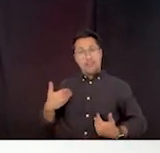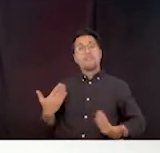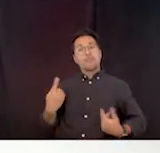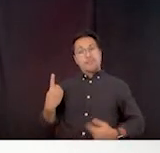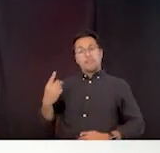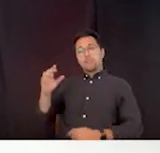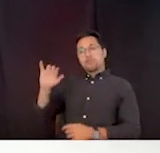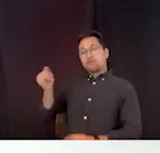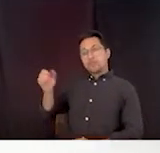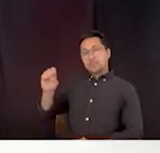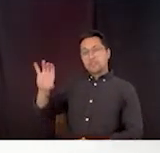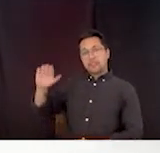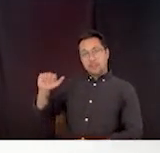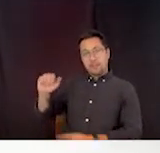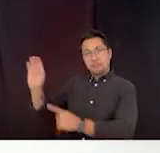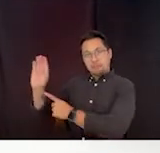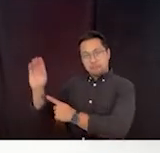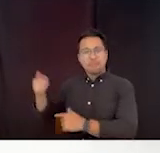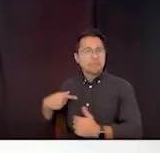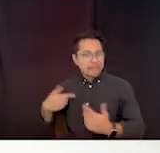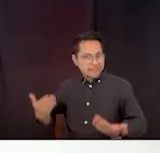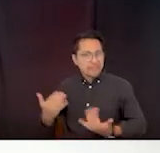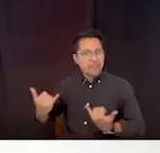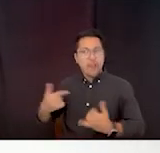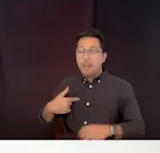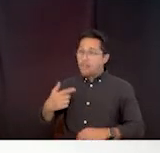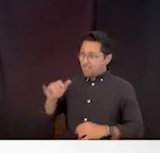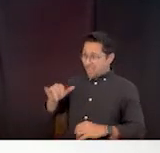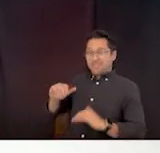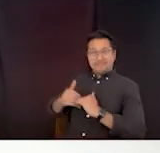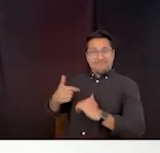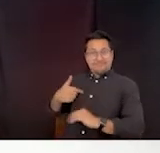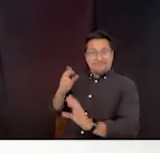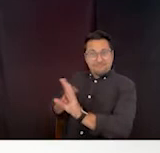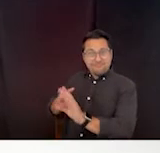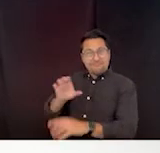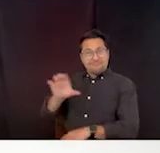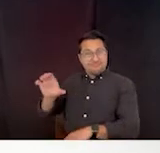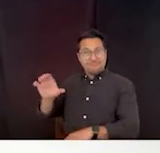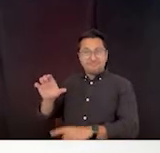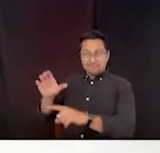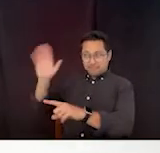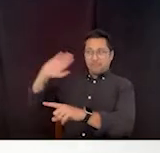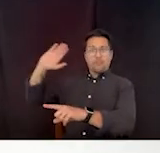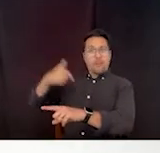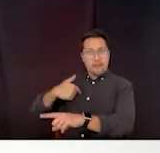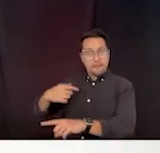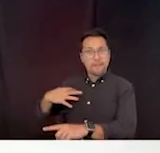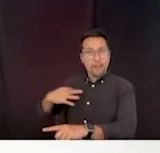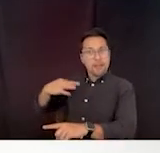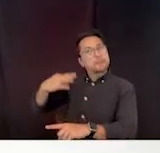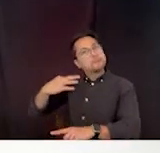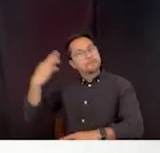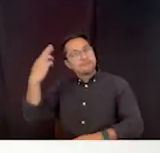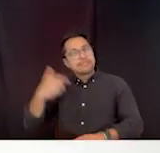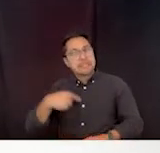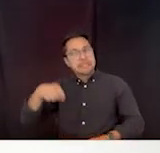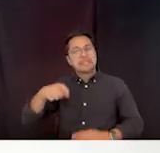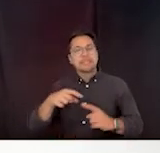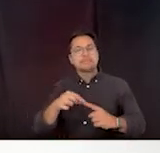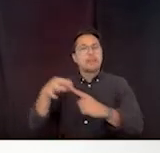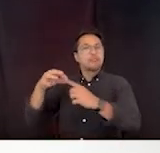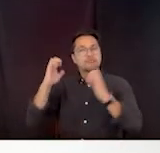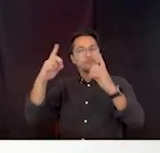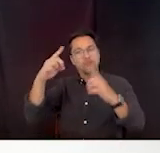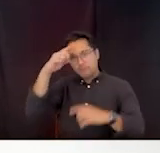Jessica Barisano. She's here right now. And actually, that's how I ended up joining Collaborative Corner as a volunteer, because I needed special education advocacy for my